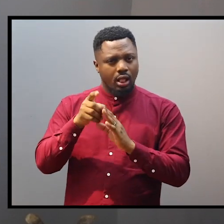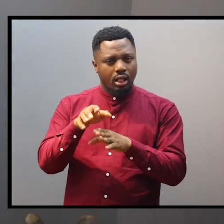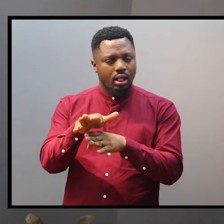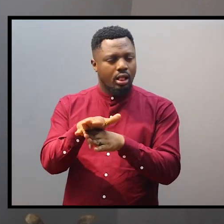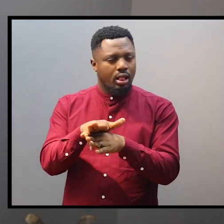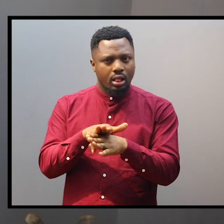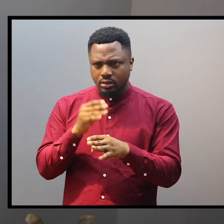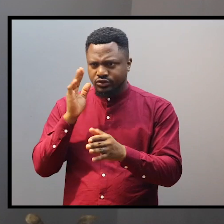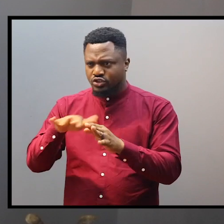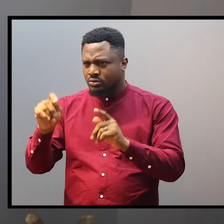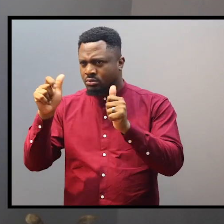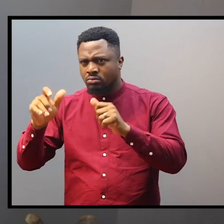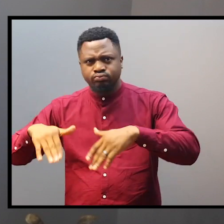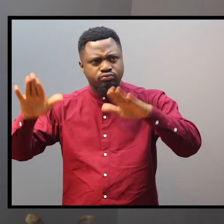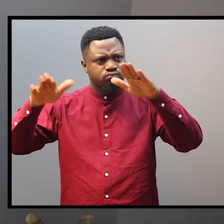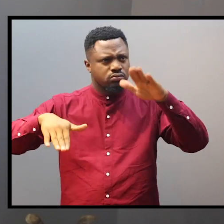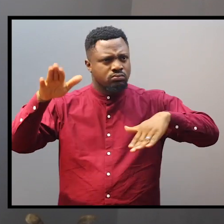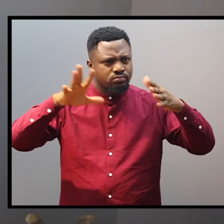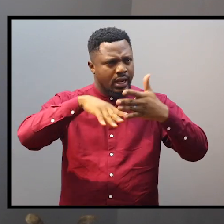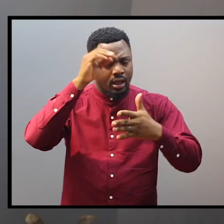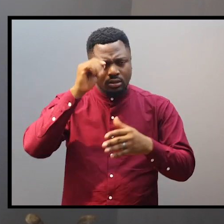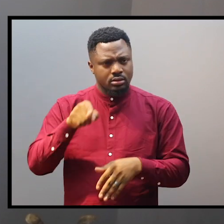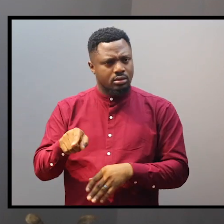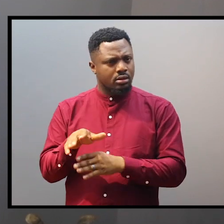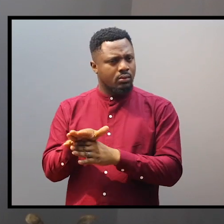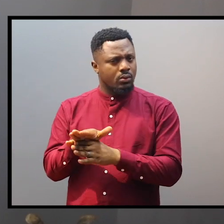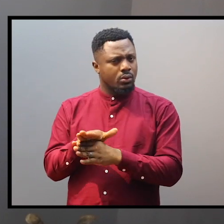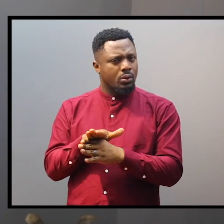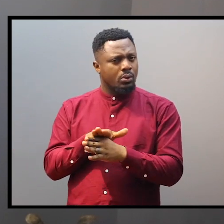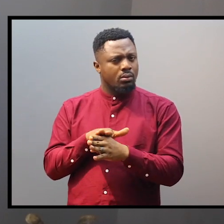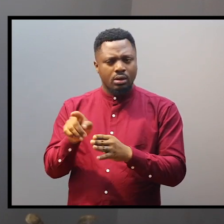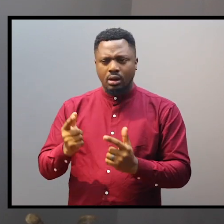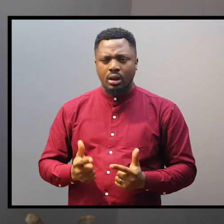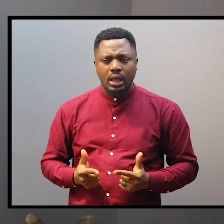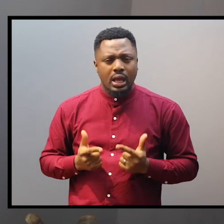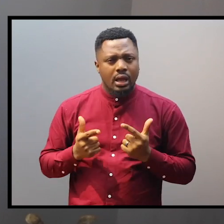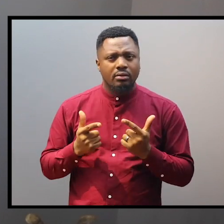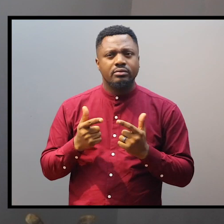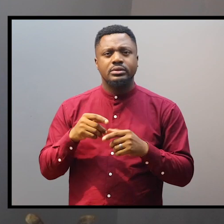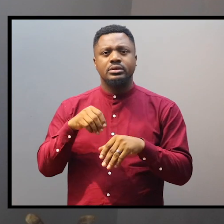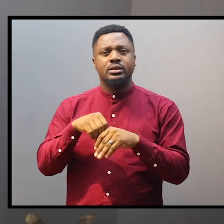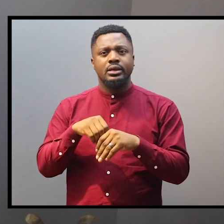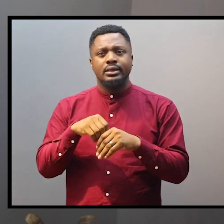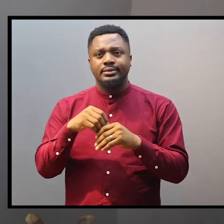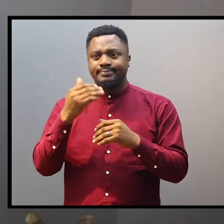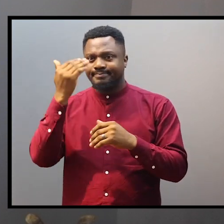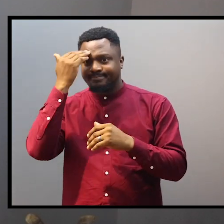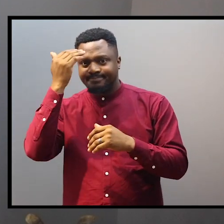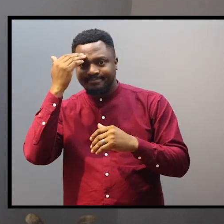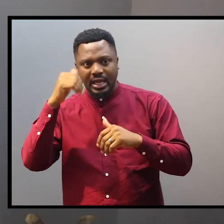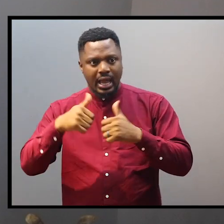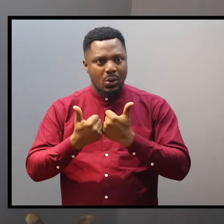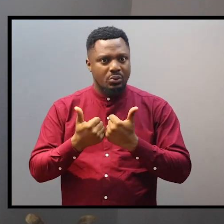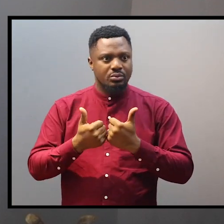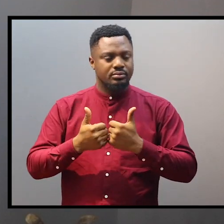like other children their age. So in every aspect of their lives, whether in their motor skills, that is